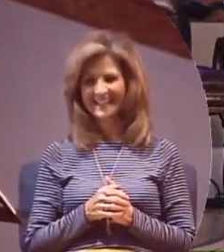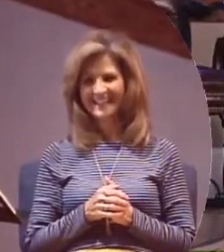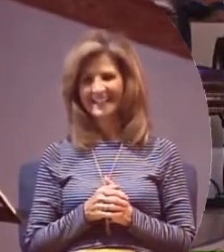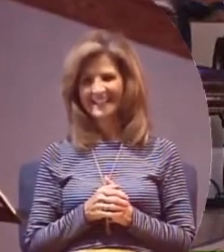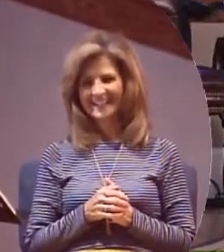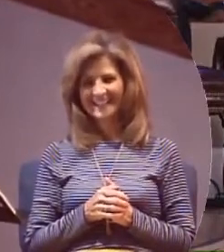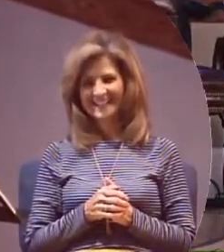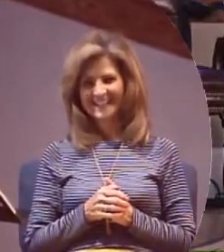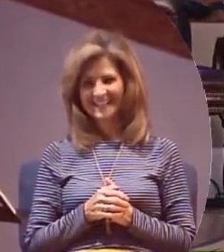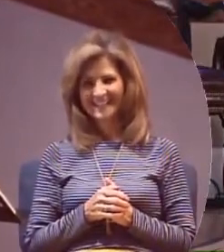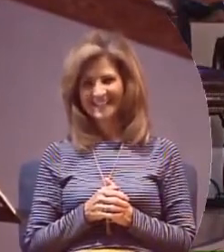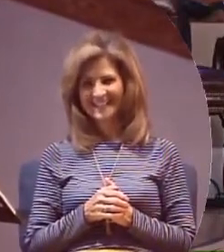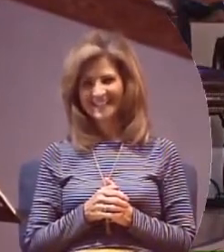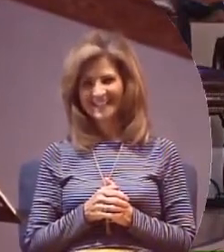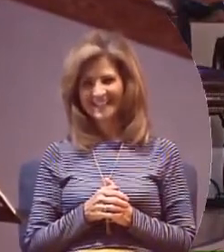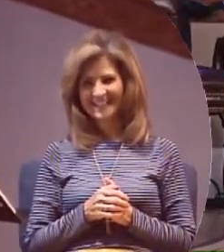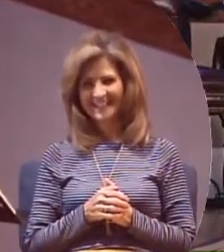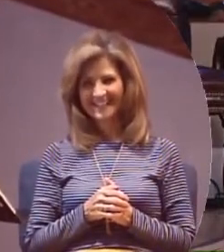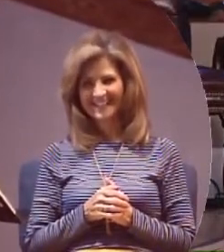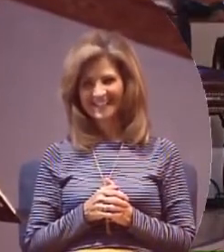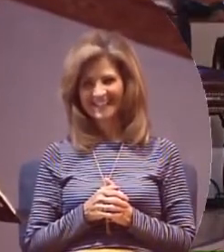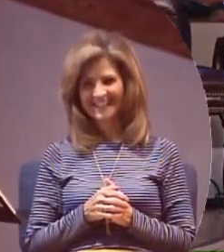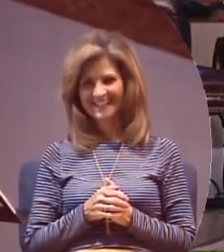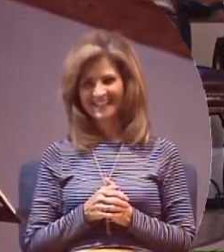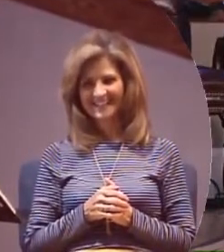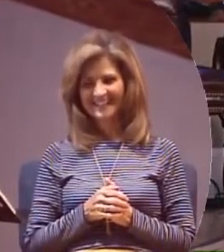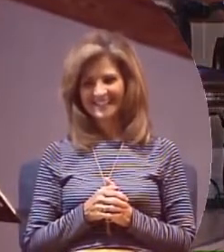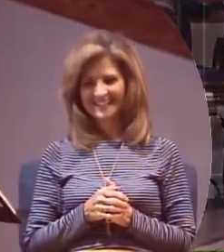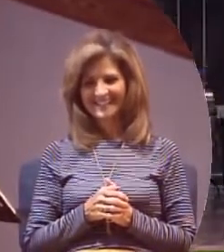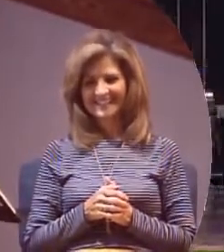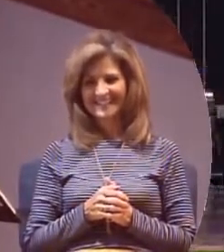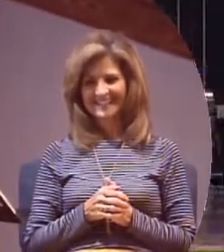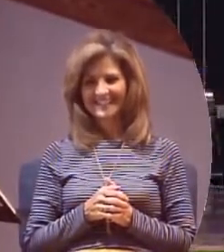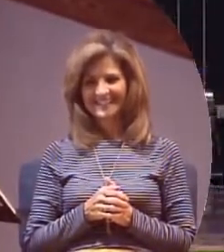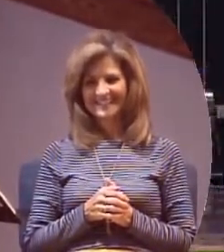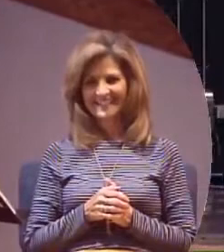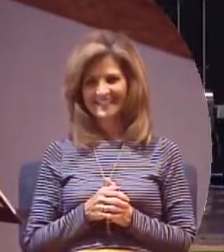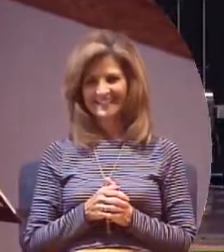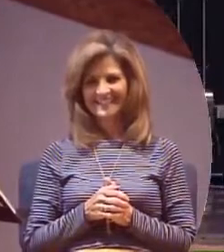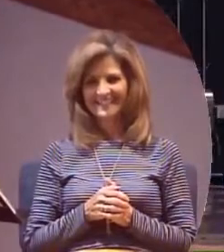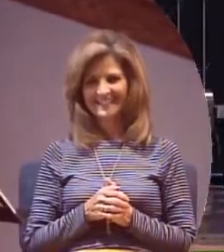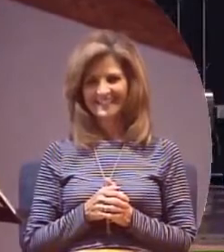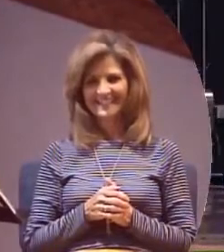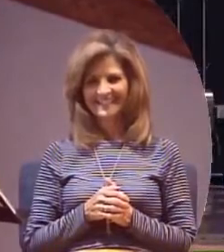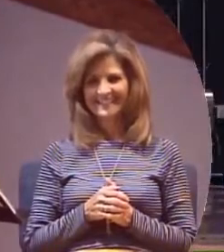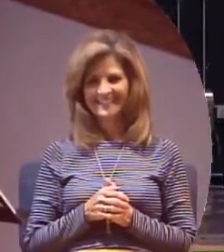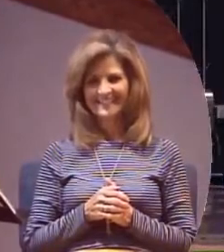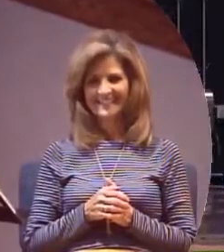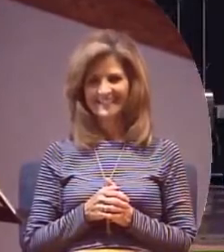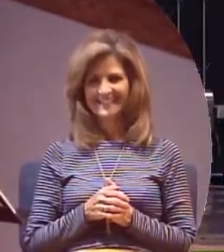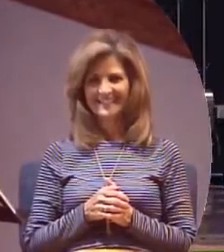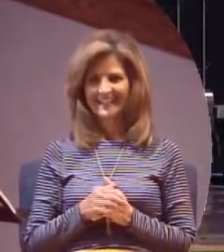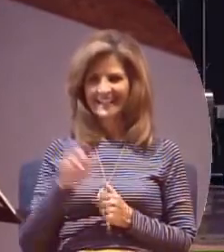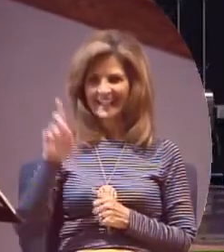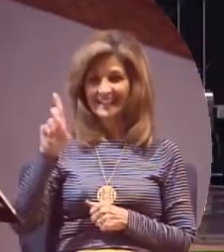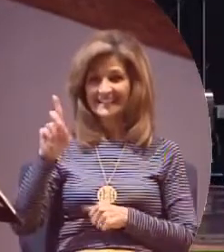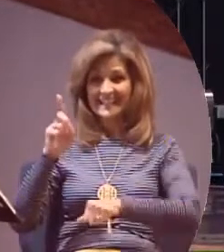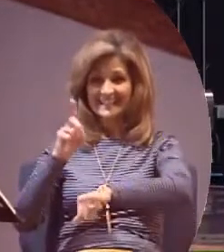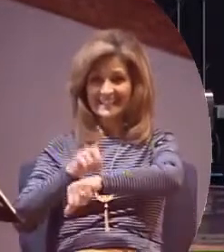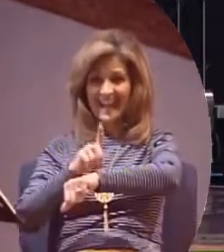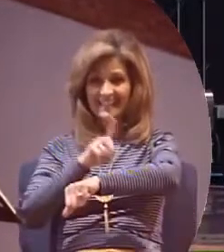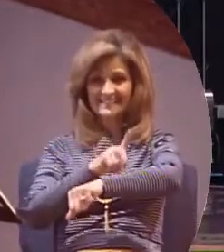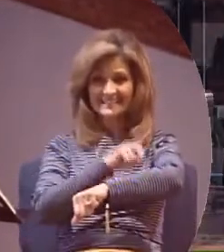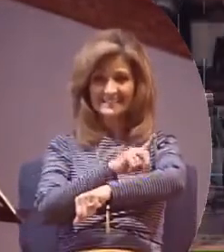and understand what our purpose is as the people of God and our function is as a church. And ladies and gentlemen, there is no